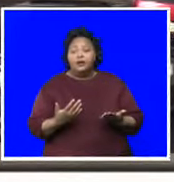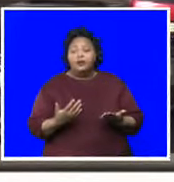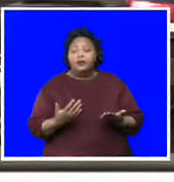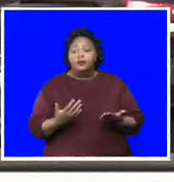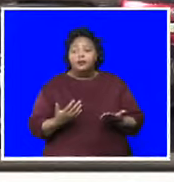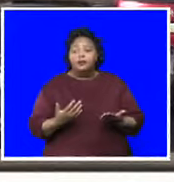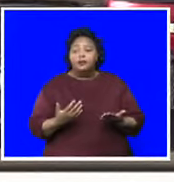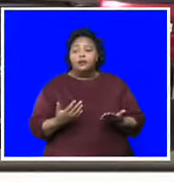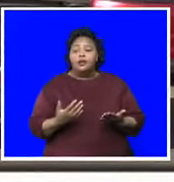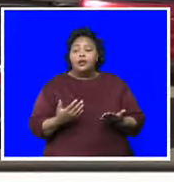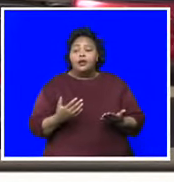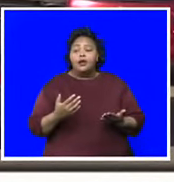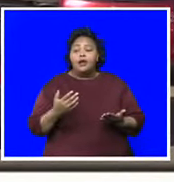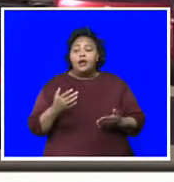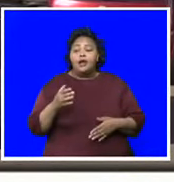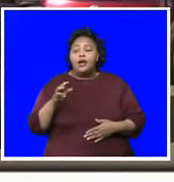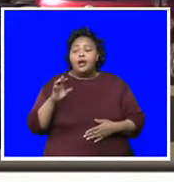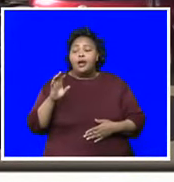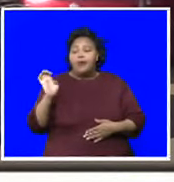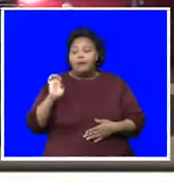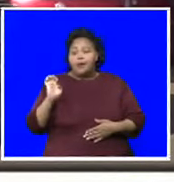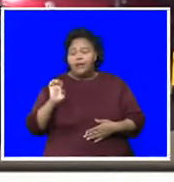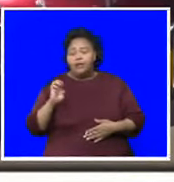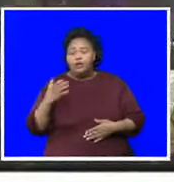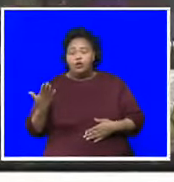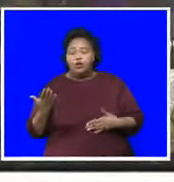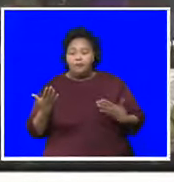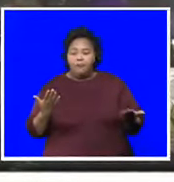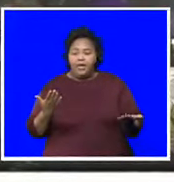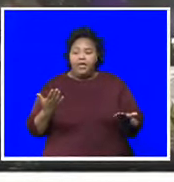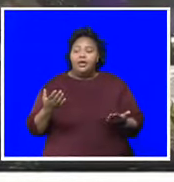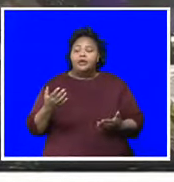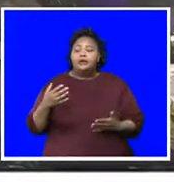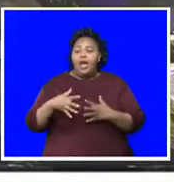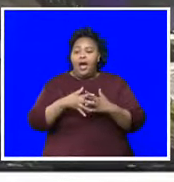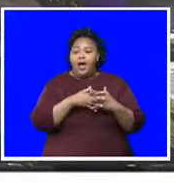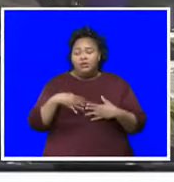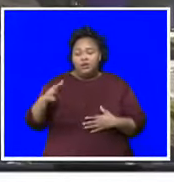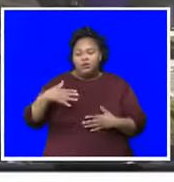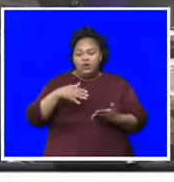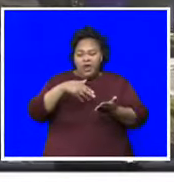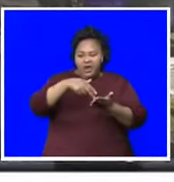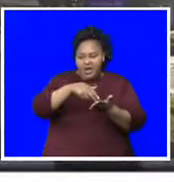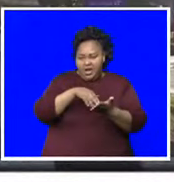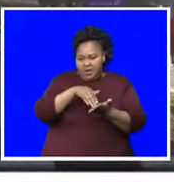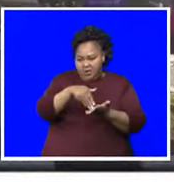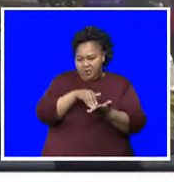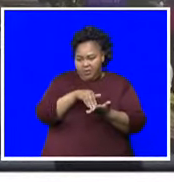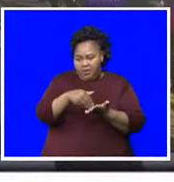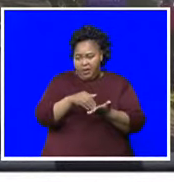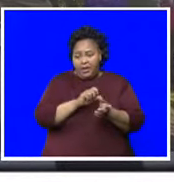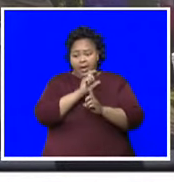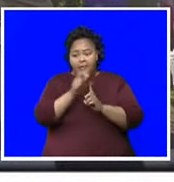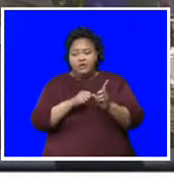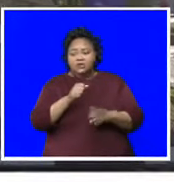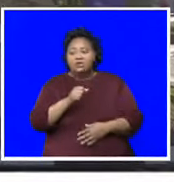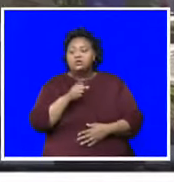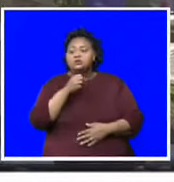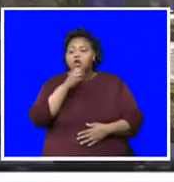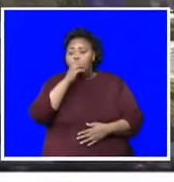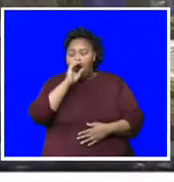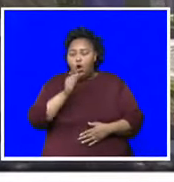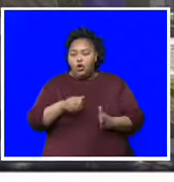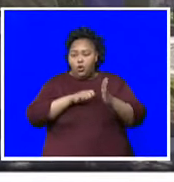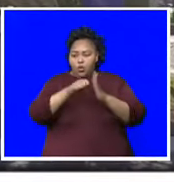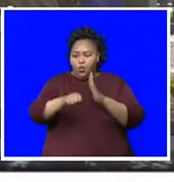weakening lilangeni when compared to the American dollar. Dlamini says the price of a barrel of oil has gone